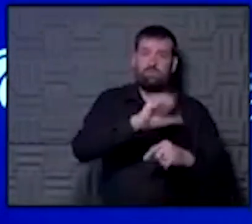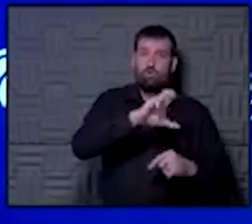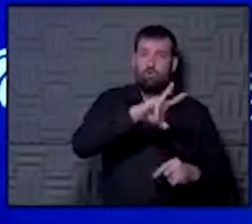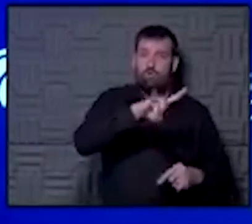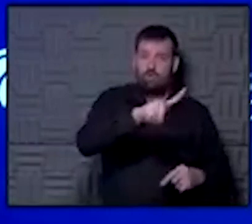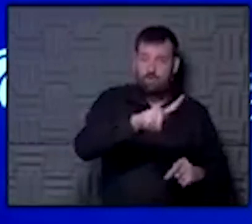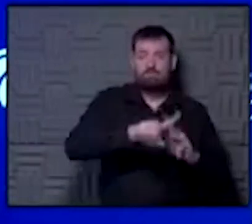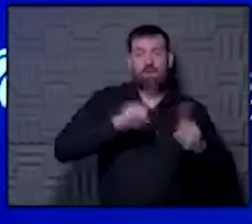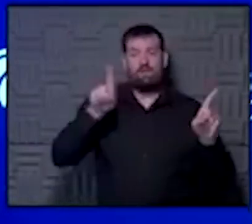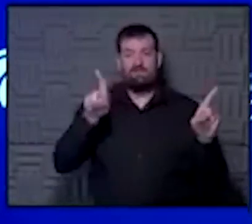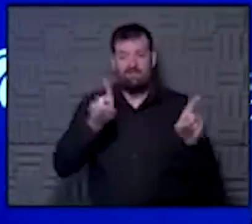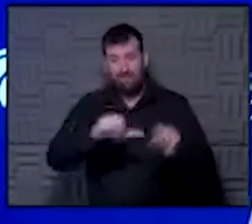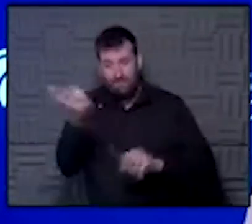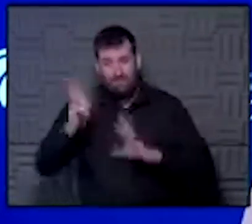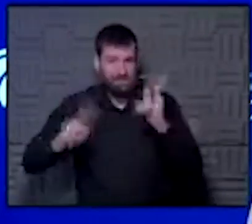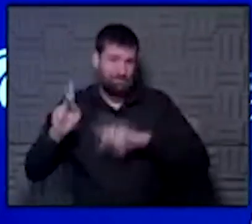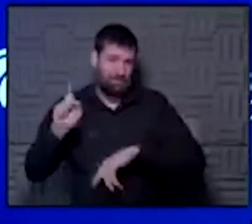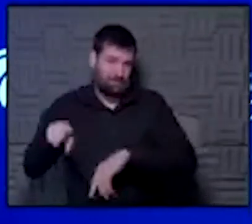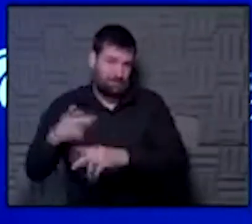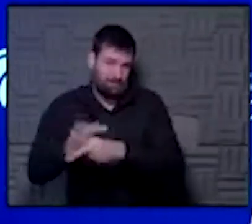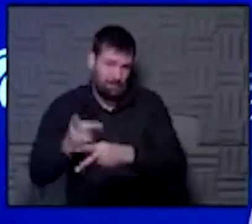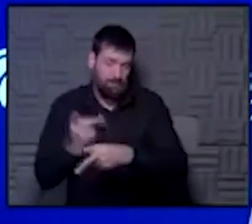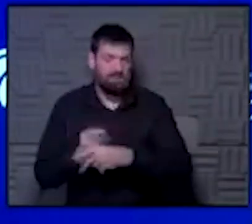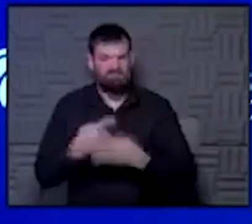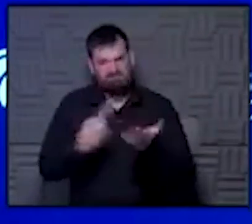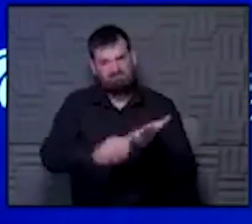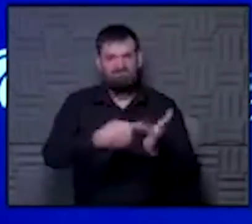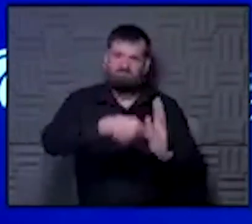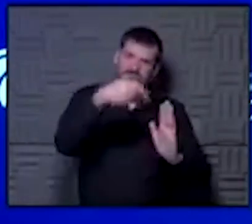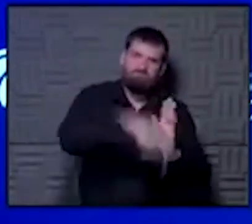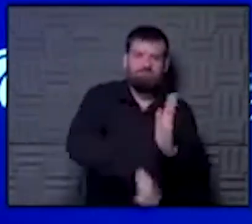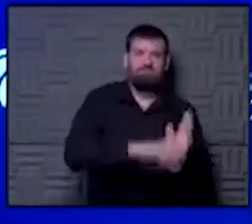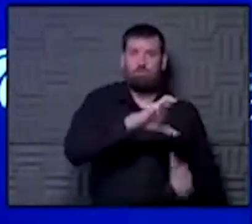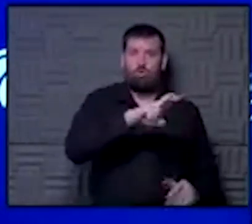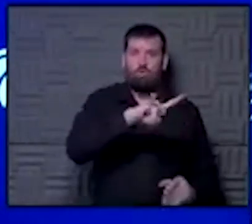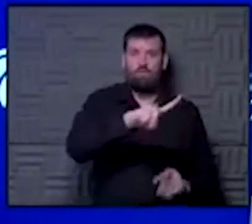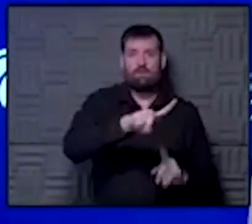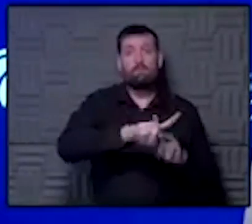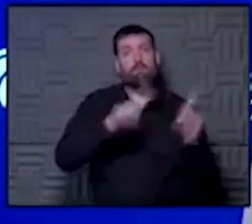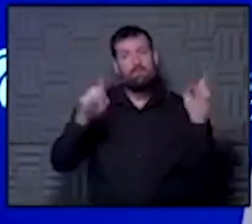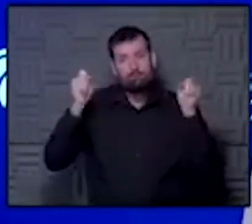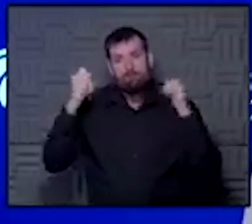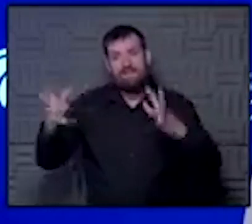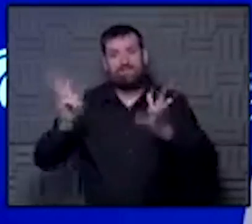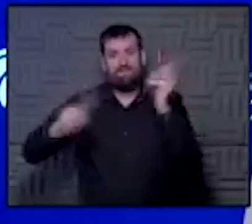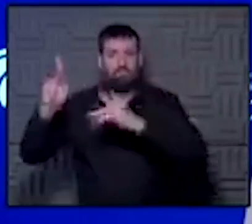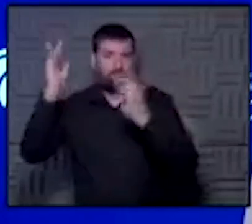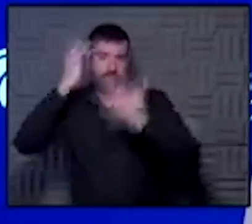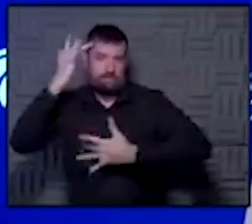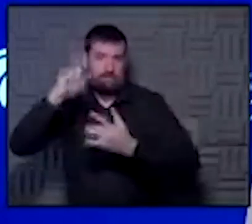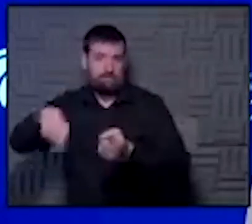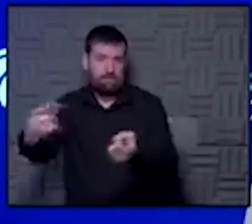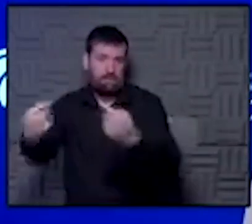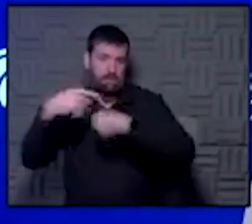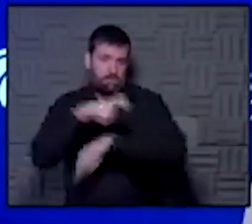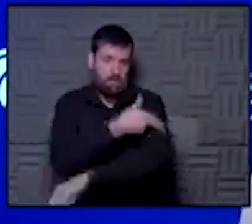are other people who need care. We talk a lot about COVID, but the truth is there's just a lot of people who are sick and they need to be in hospitals to get care, and we don't want to not be able to take